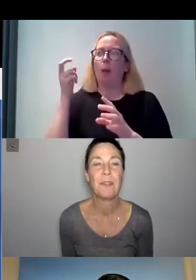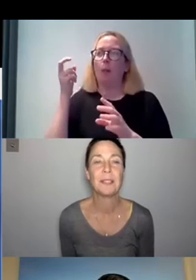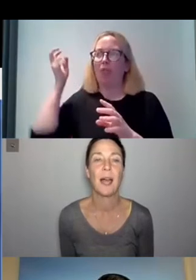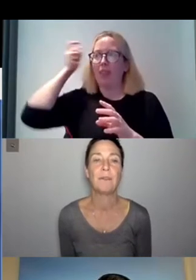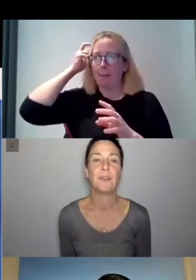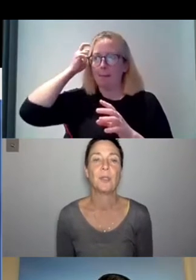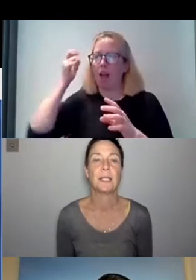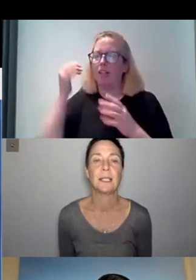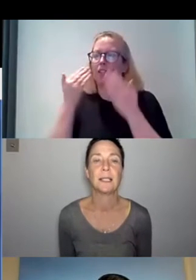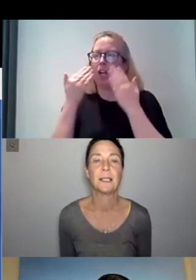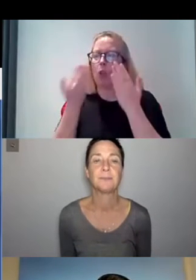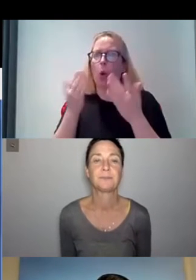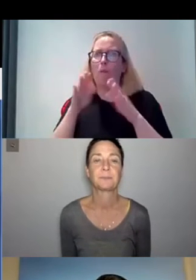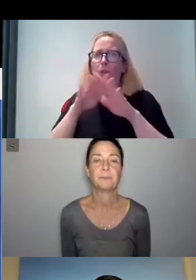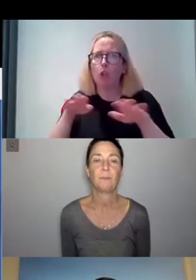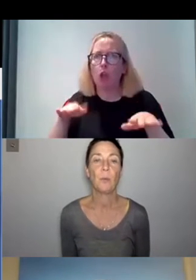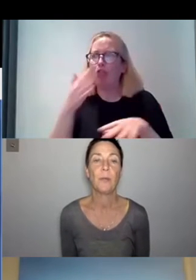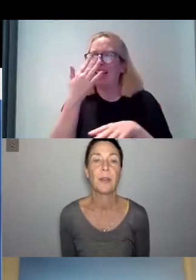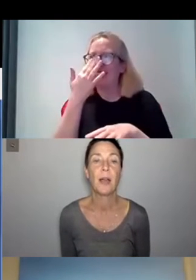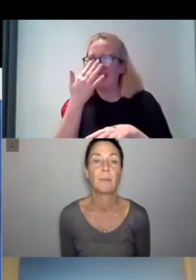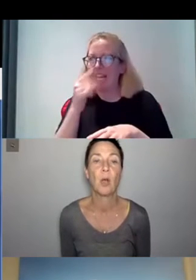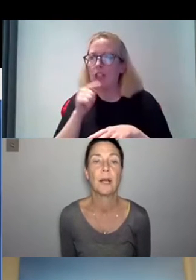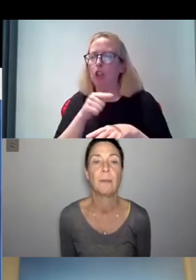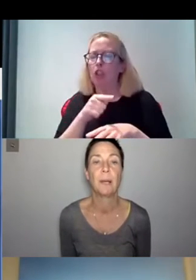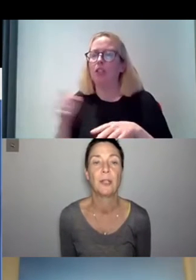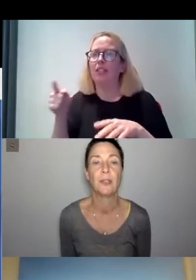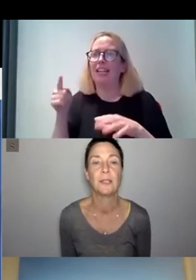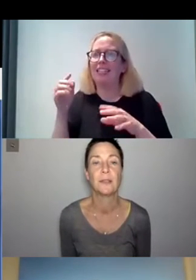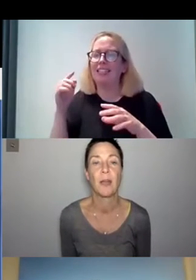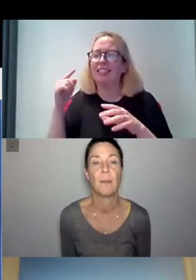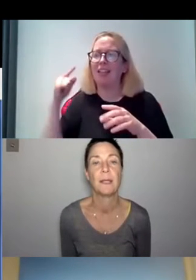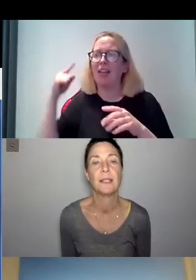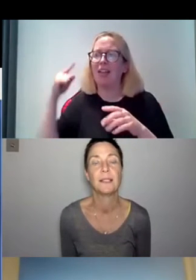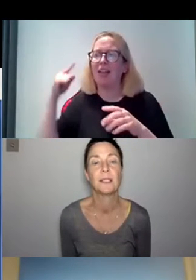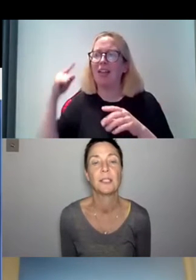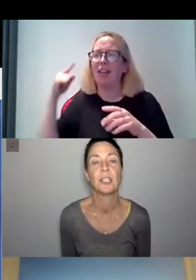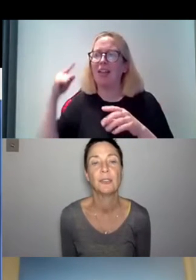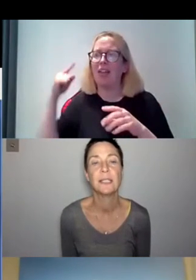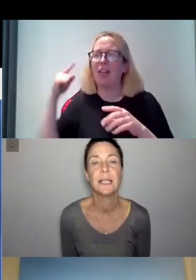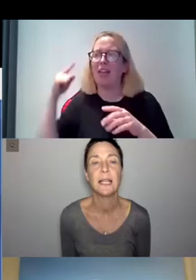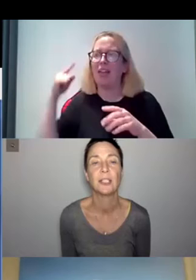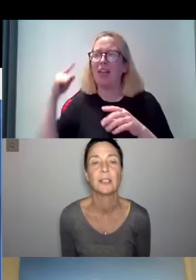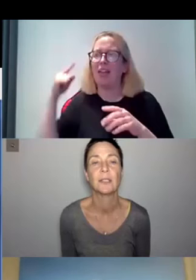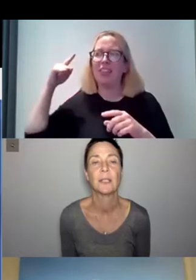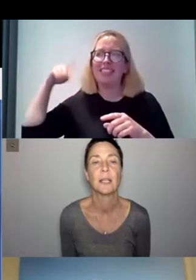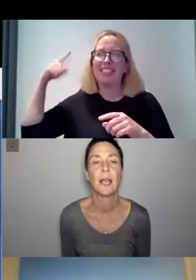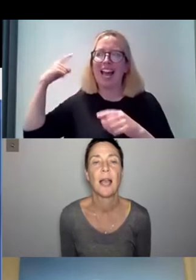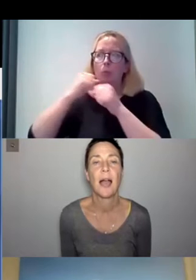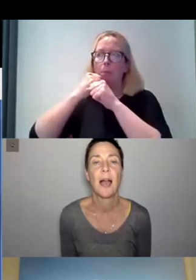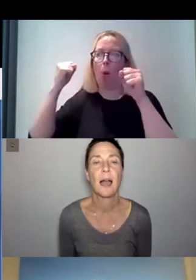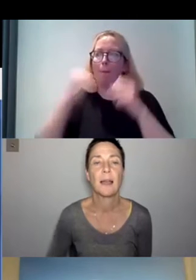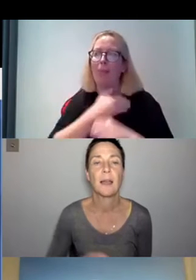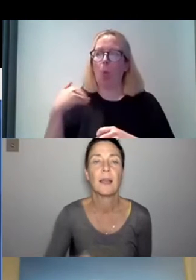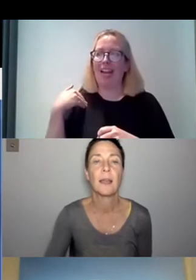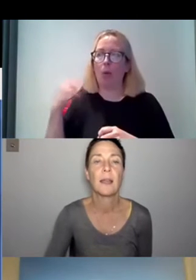one of the things that I've noticed with cochlear implant users is that children and teenagers,